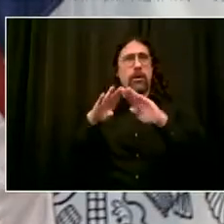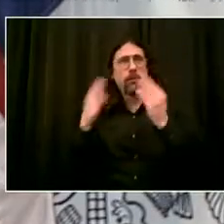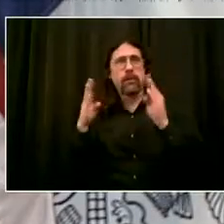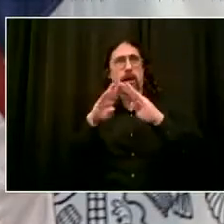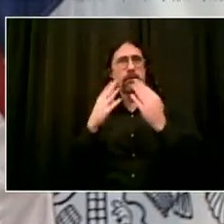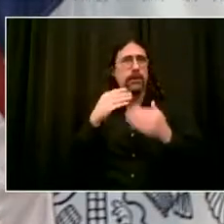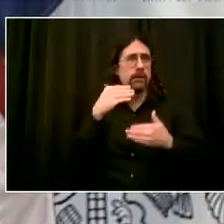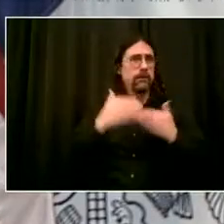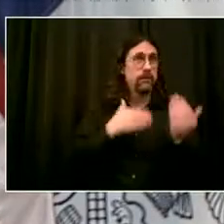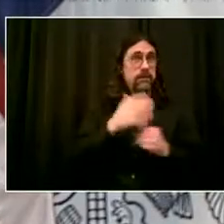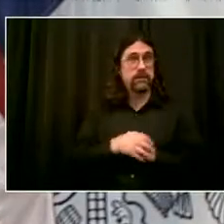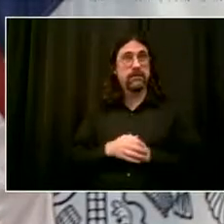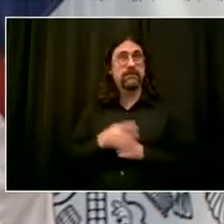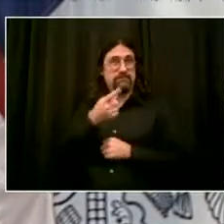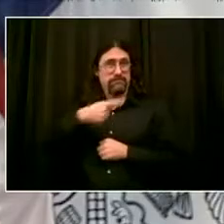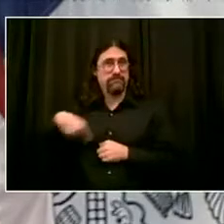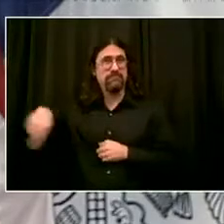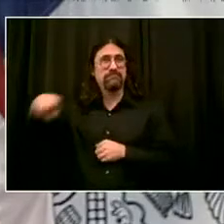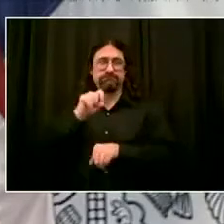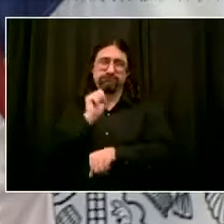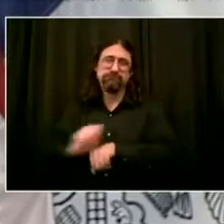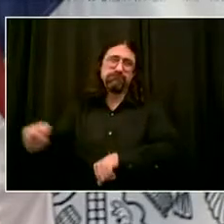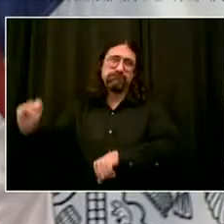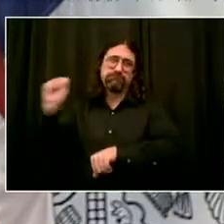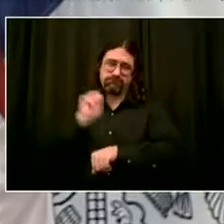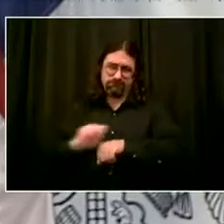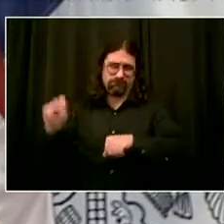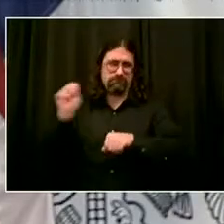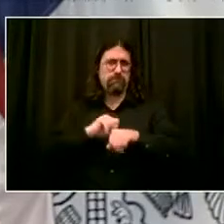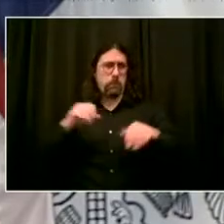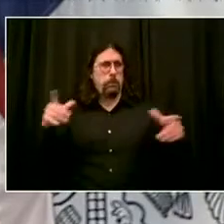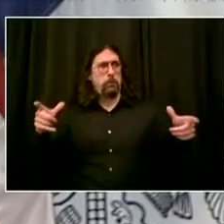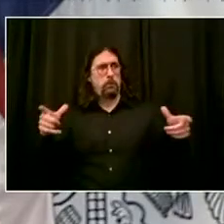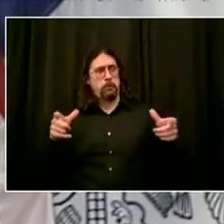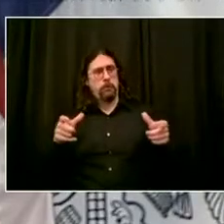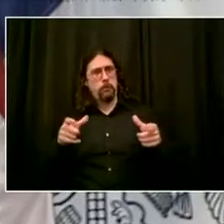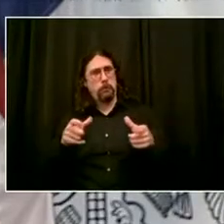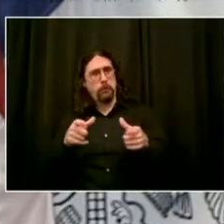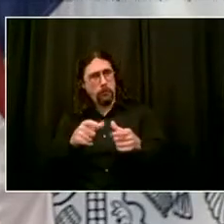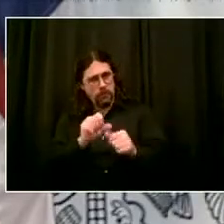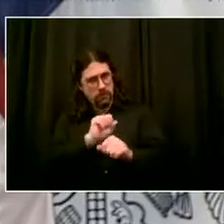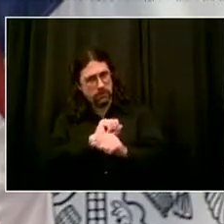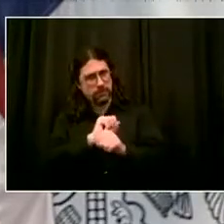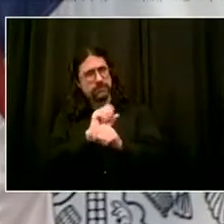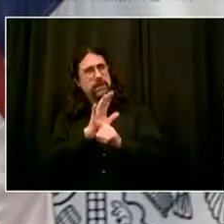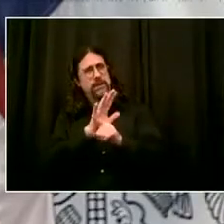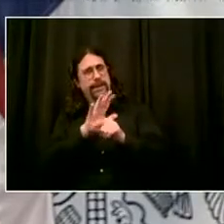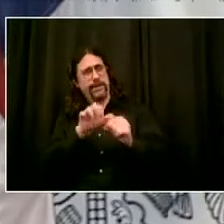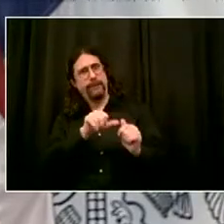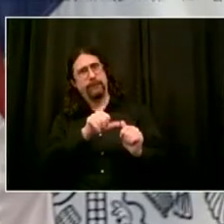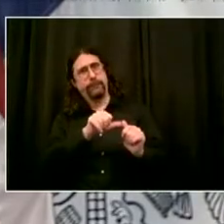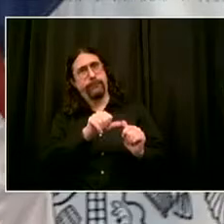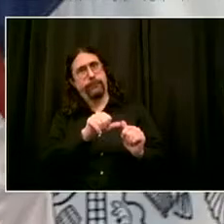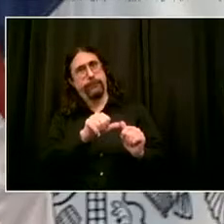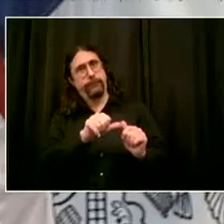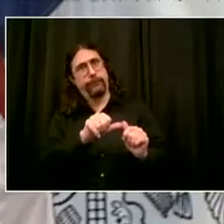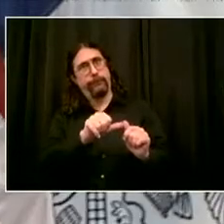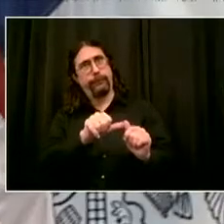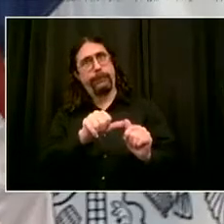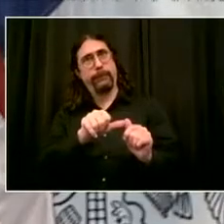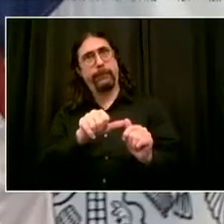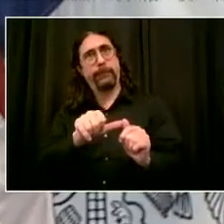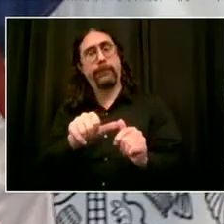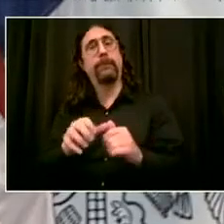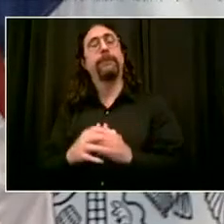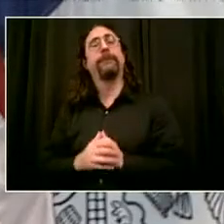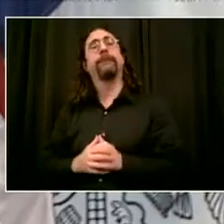an impact I'm going to talk about our schools which we closed for the safety of all but